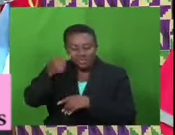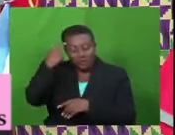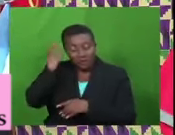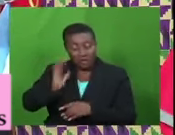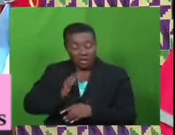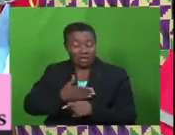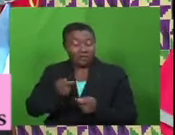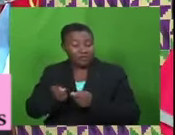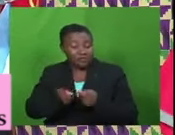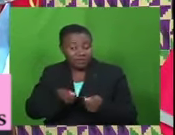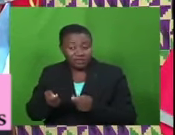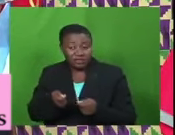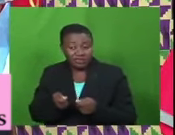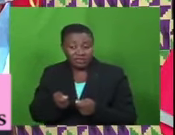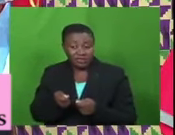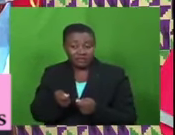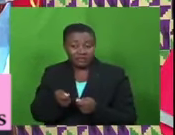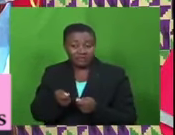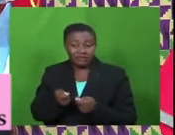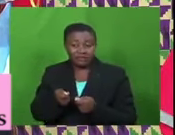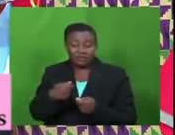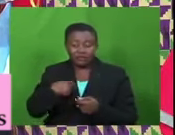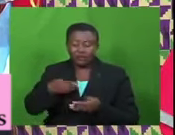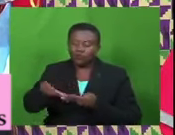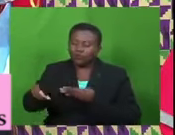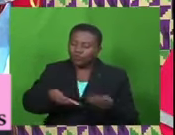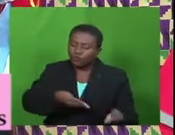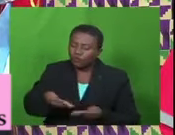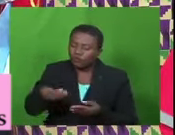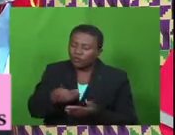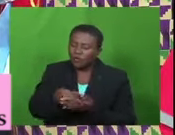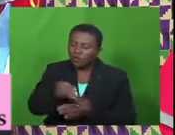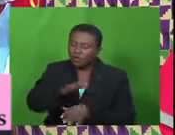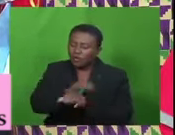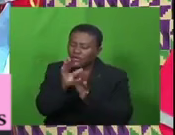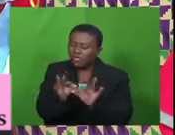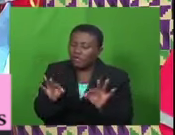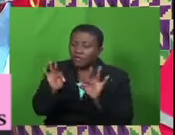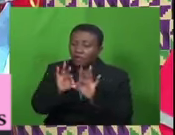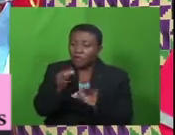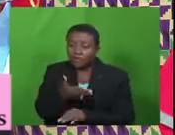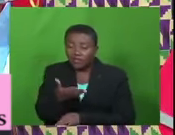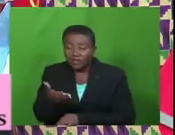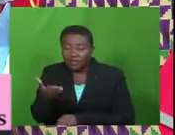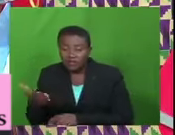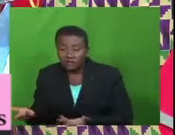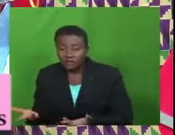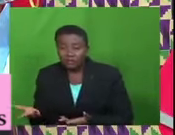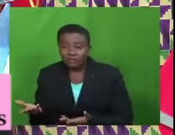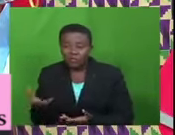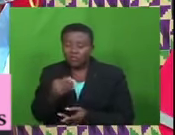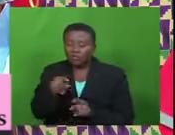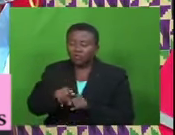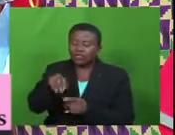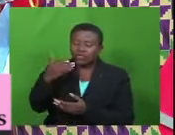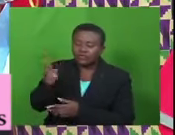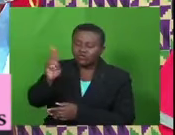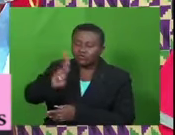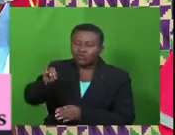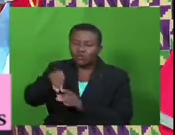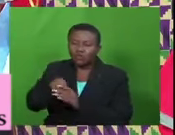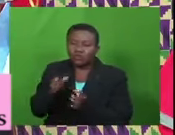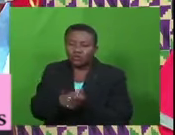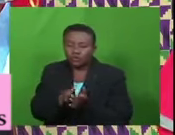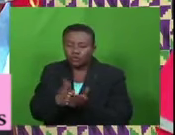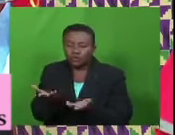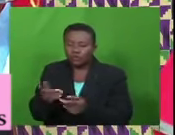Mr. Speaker, we have spent money on things that are urgent, to build roads and bridges and schools, to train our